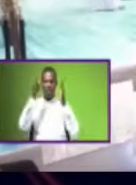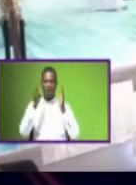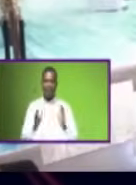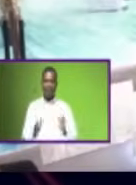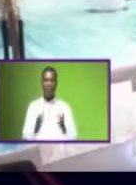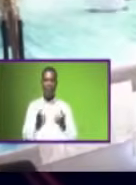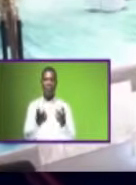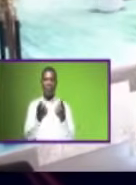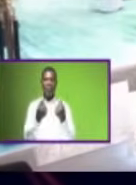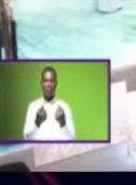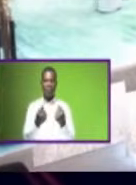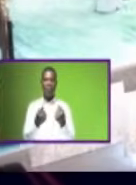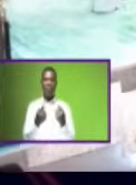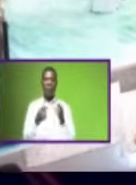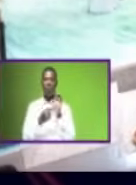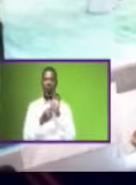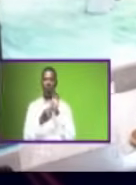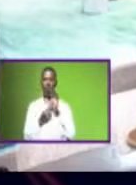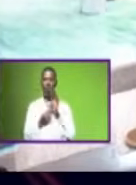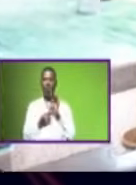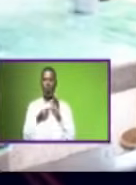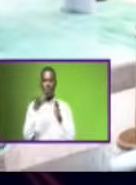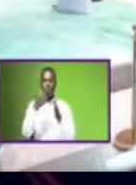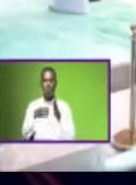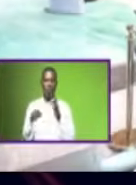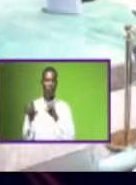he